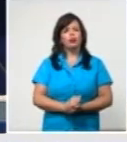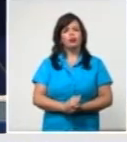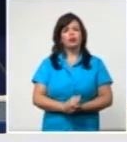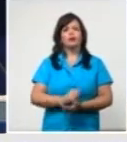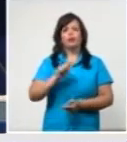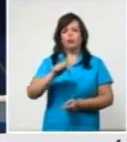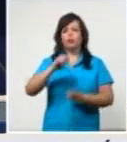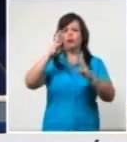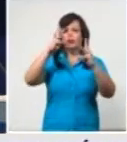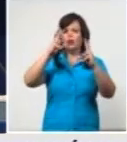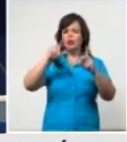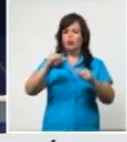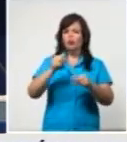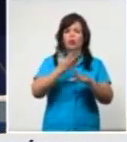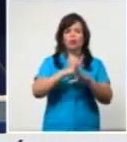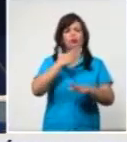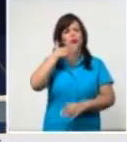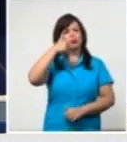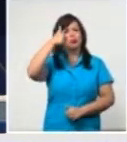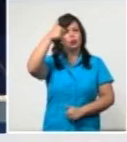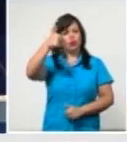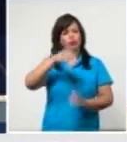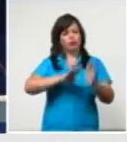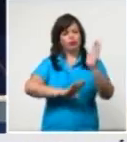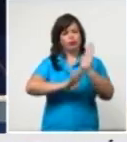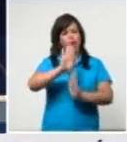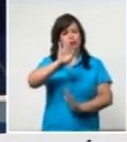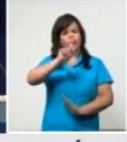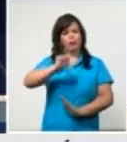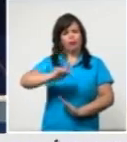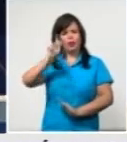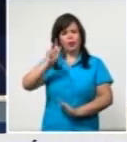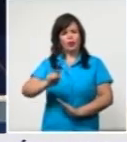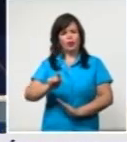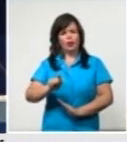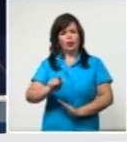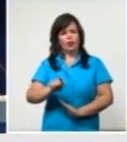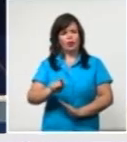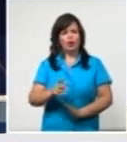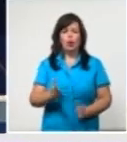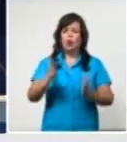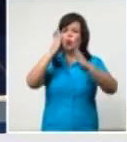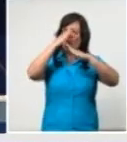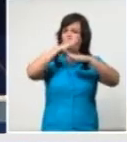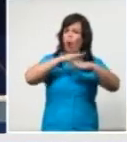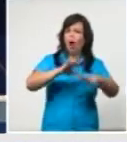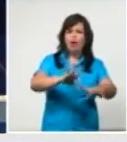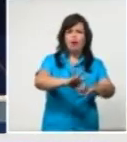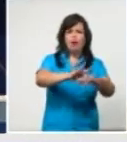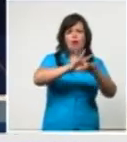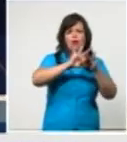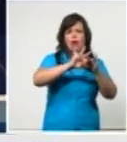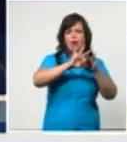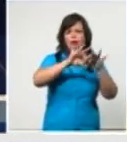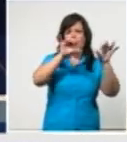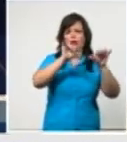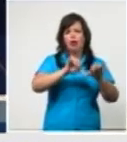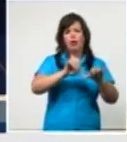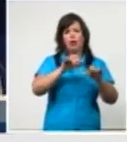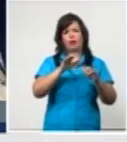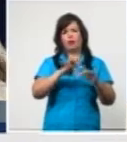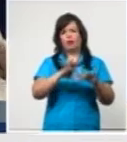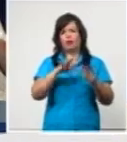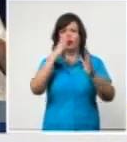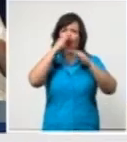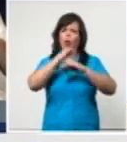o'clock midnight last night, the same 185 countries continued reporting